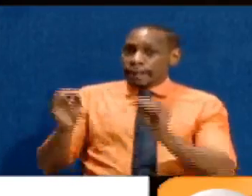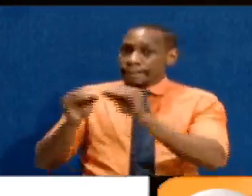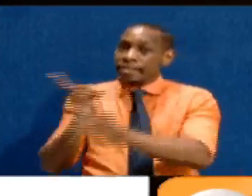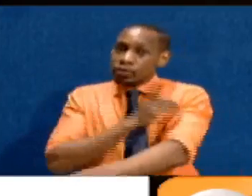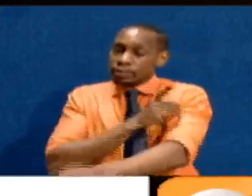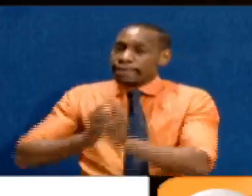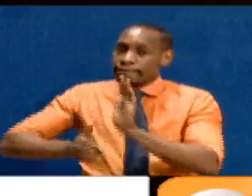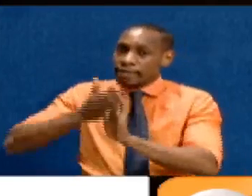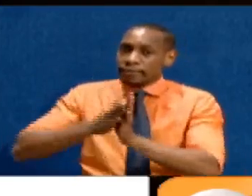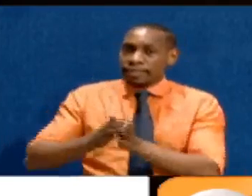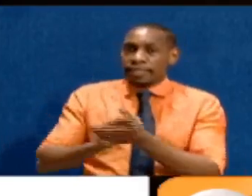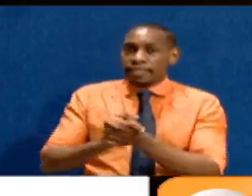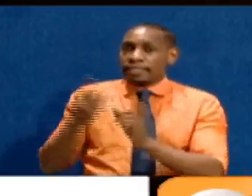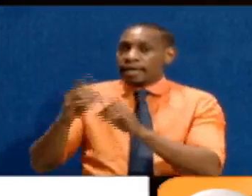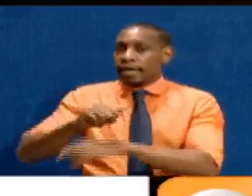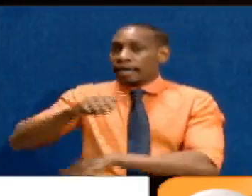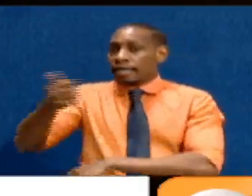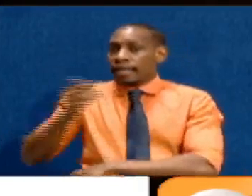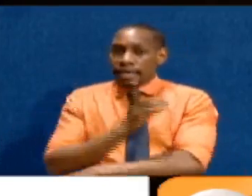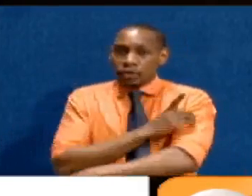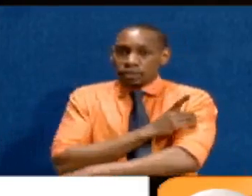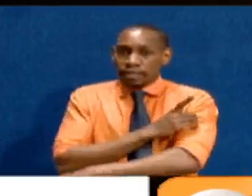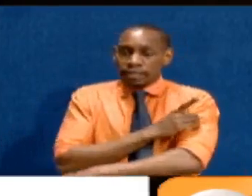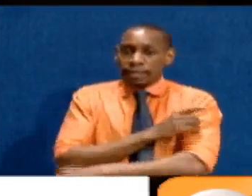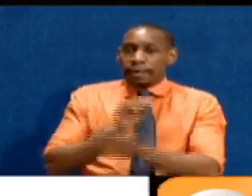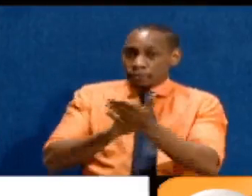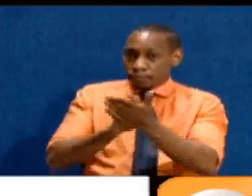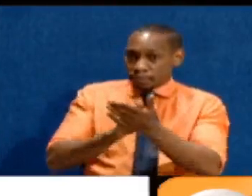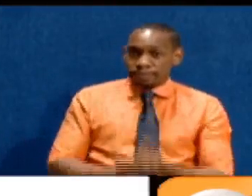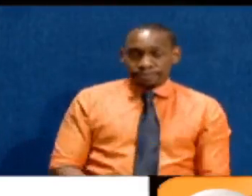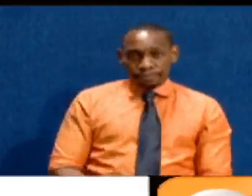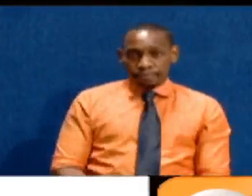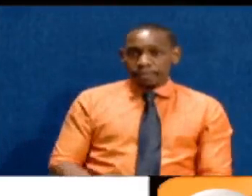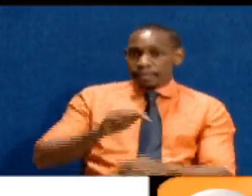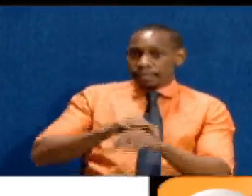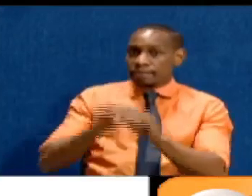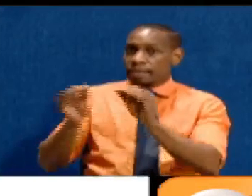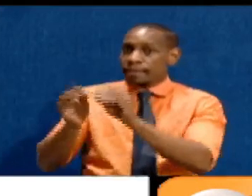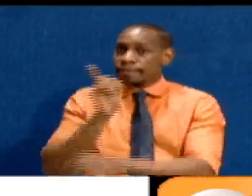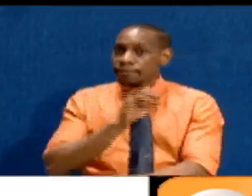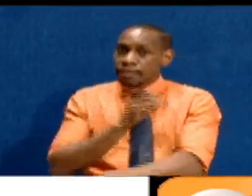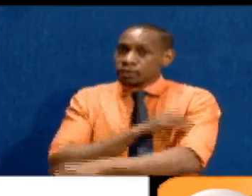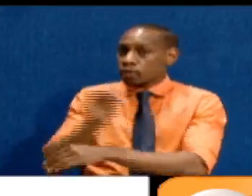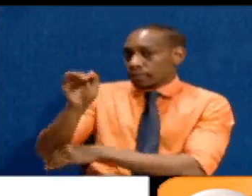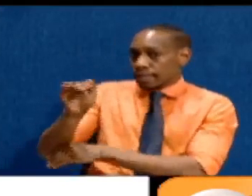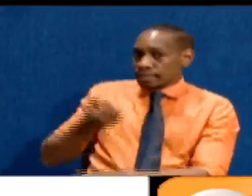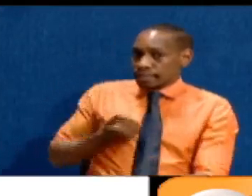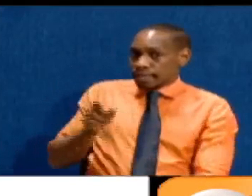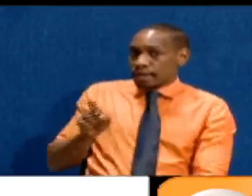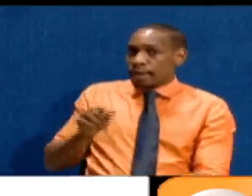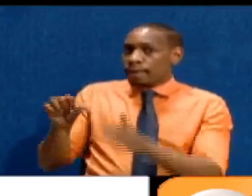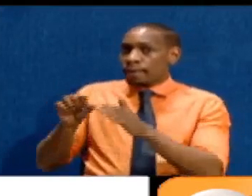doctor immediately. Another doctor was recommended. So when I went to the doctor and asked her what